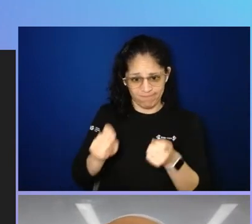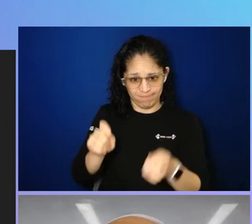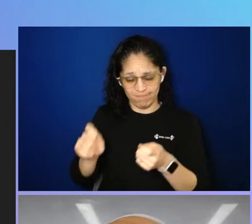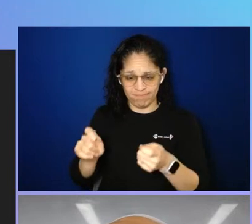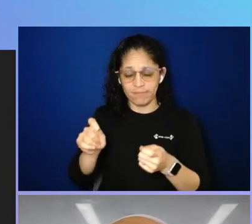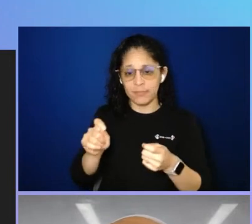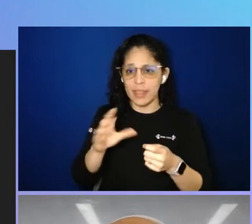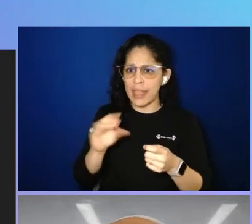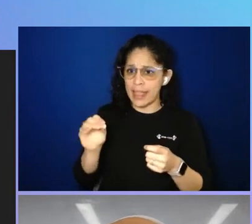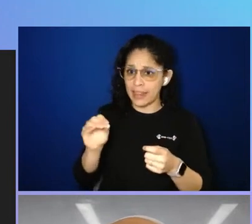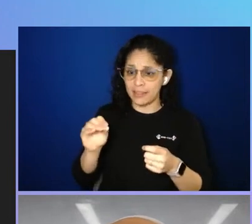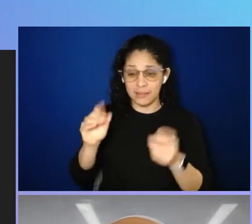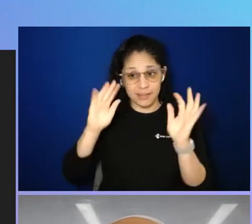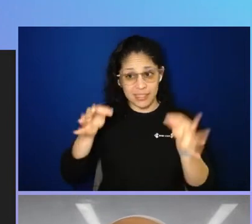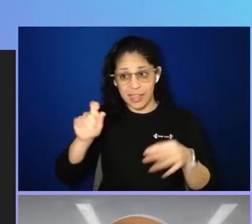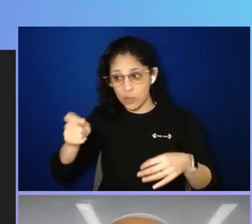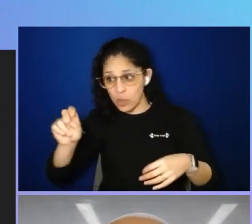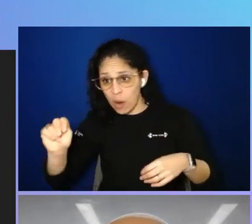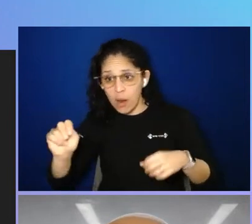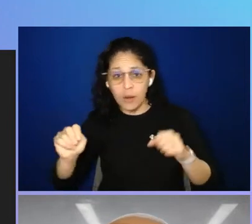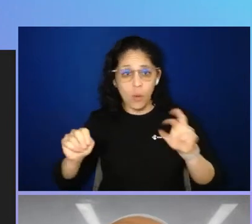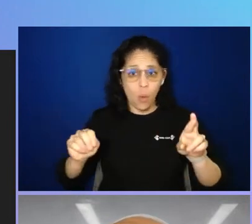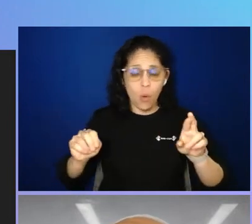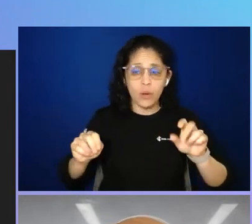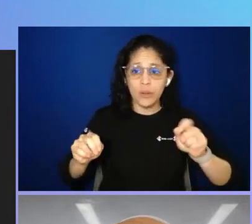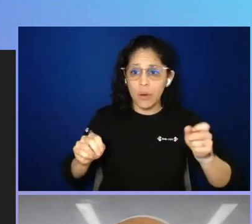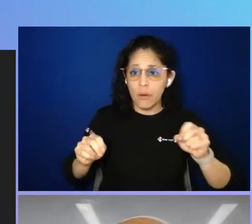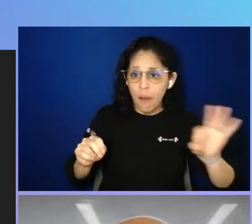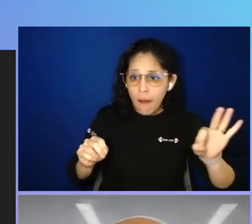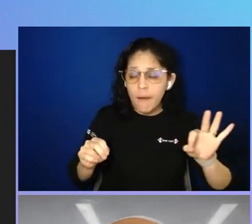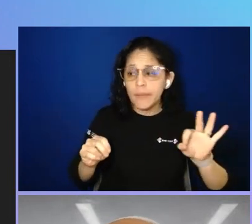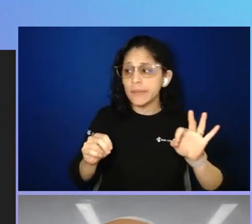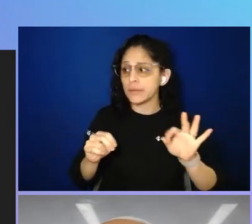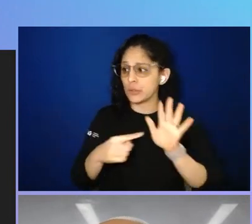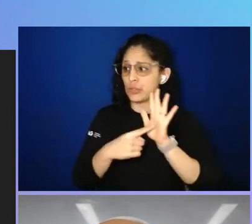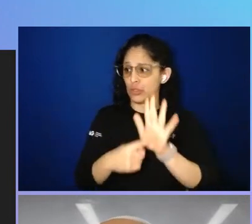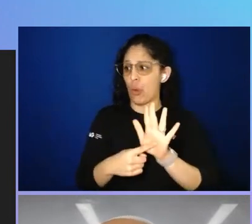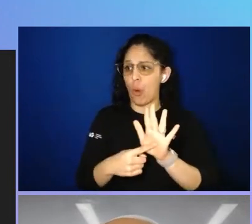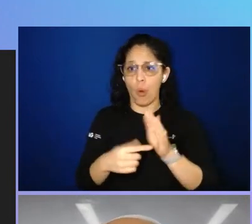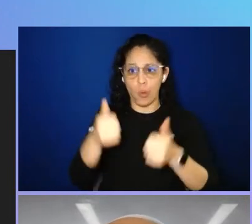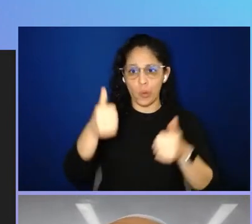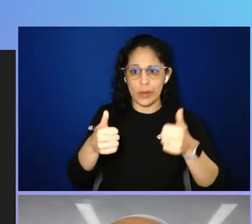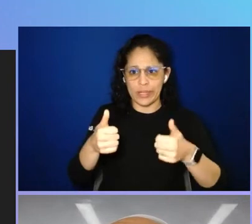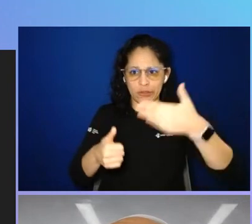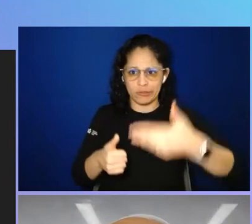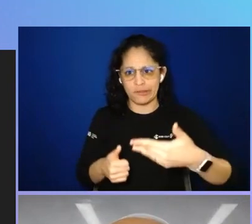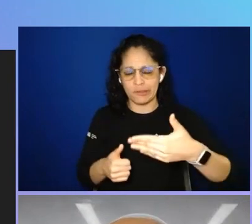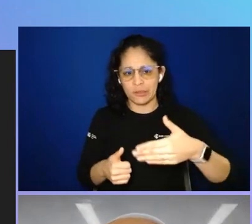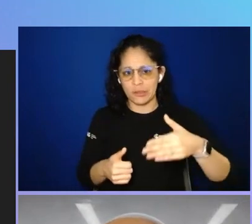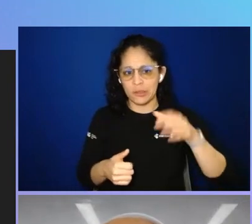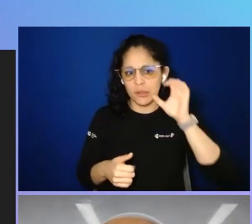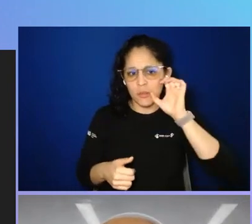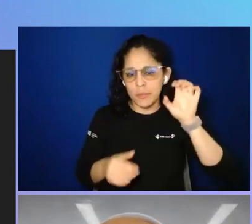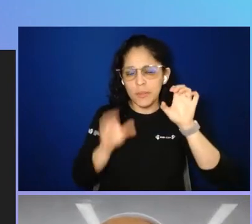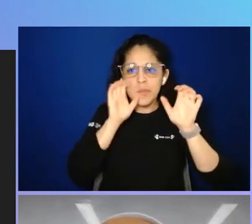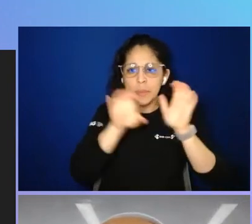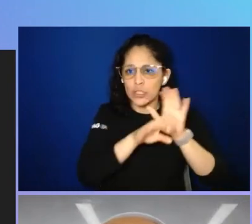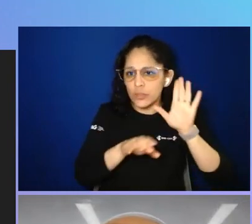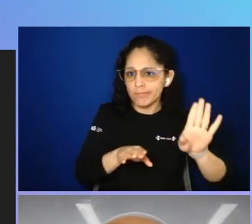or deactivate these sets of constraints to show one variant or the other variant of the UI.